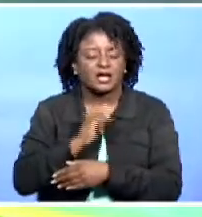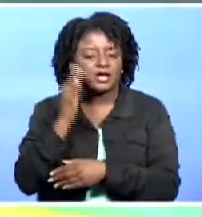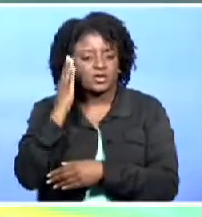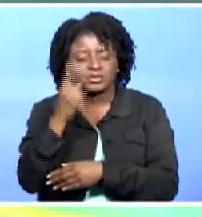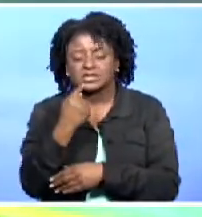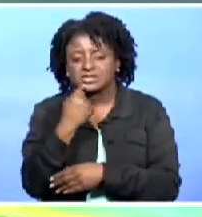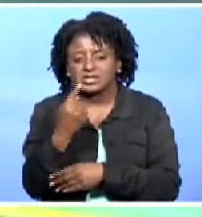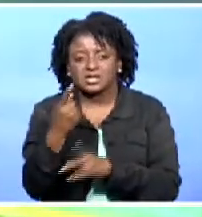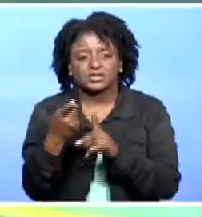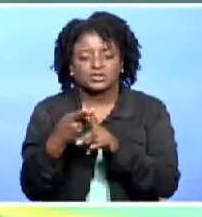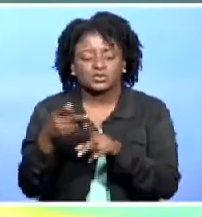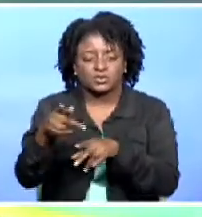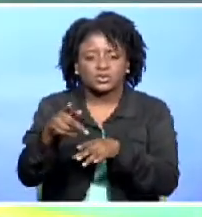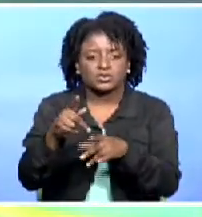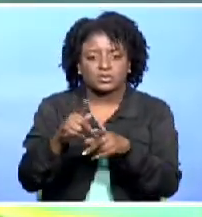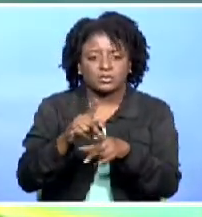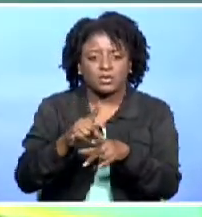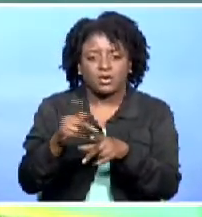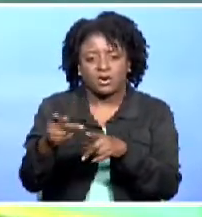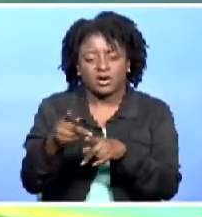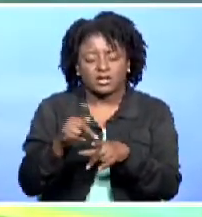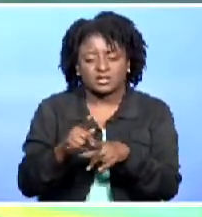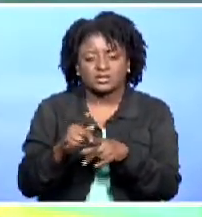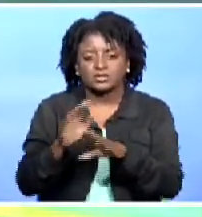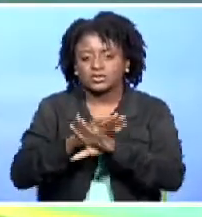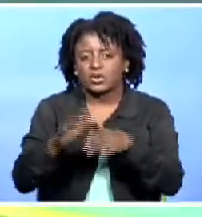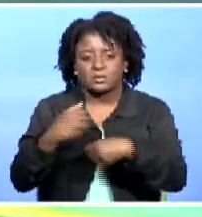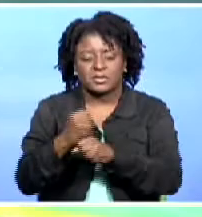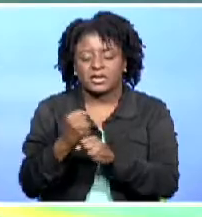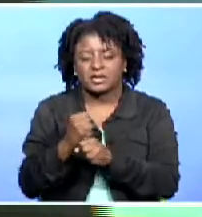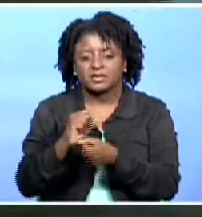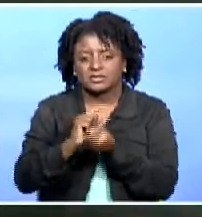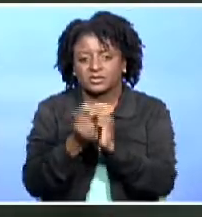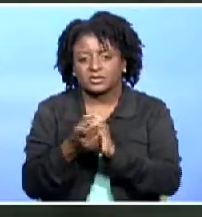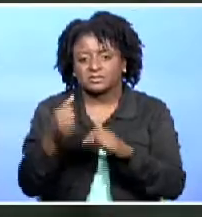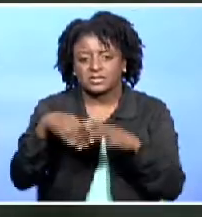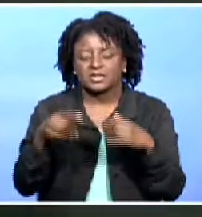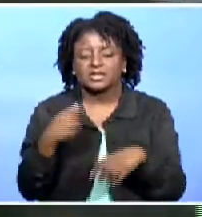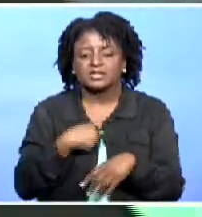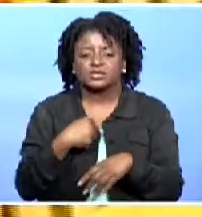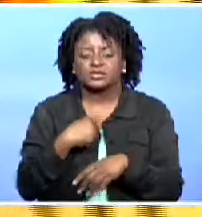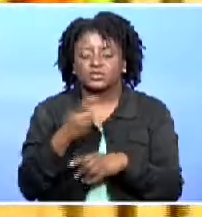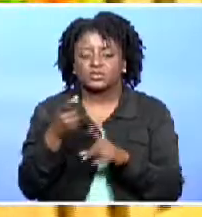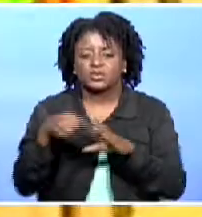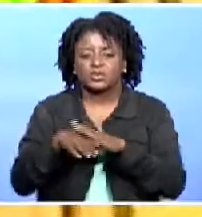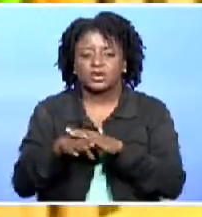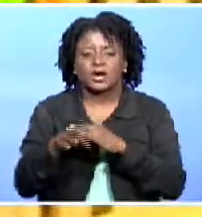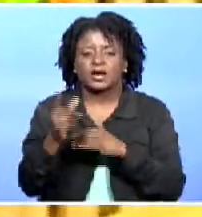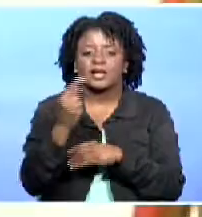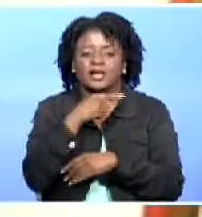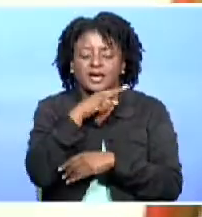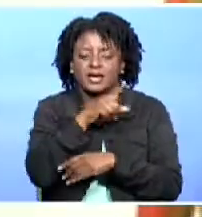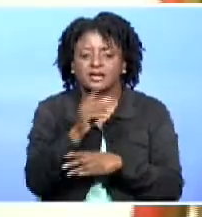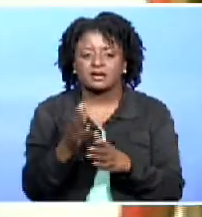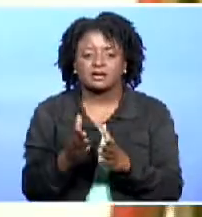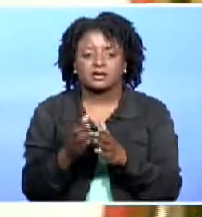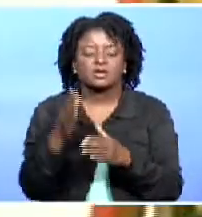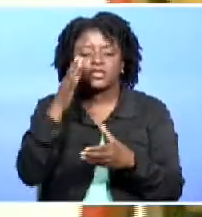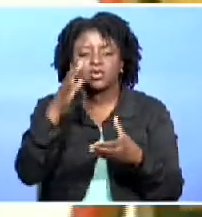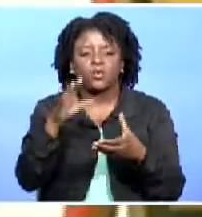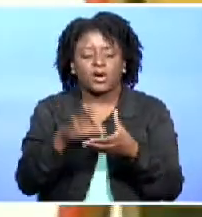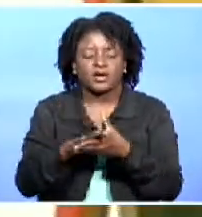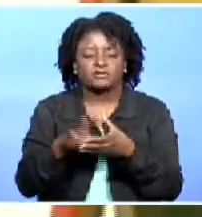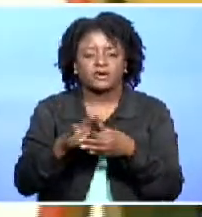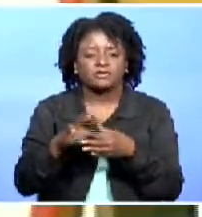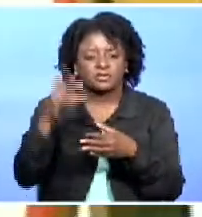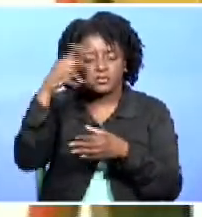to the port, don't make me out to be a liar. Wife of the Prime Minister, Patricia Minnis, and the Deputy